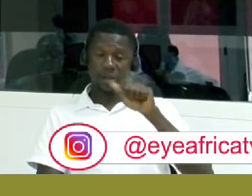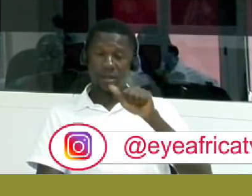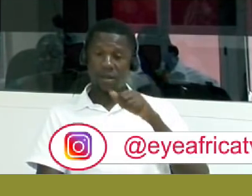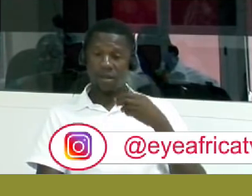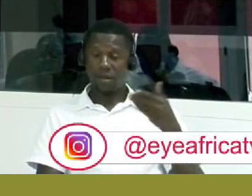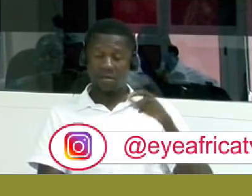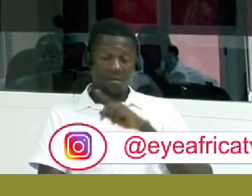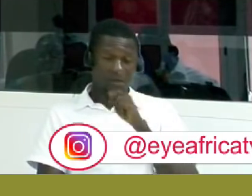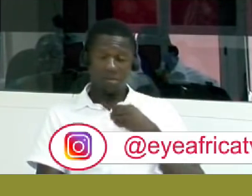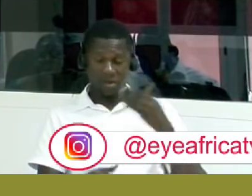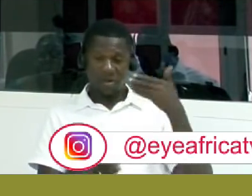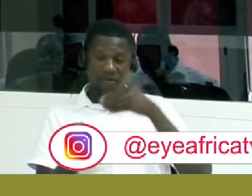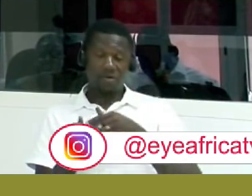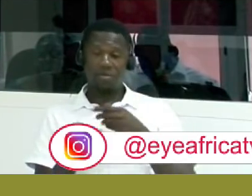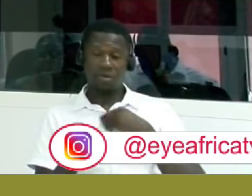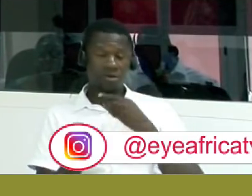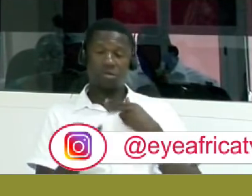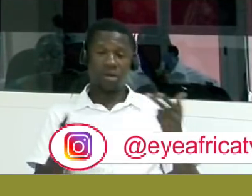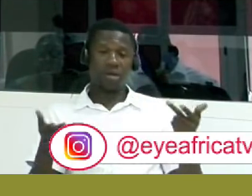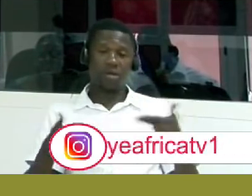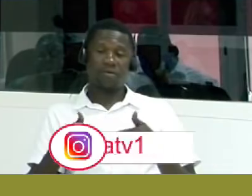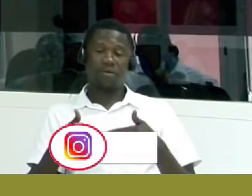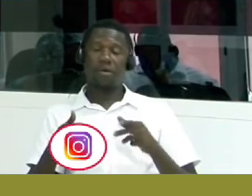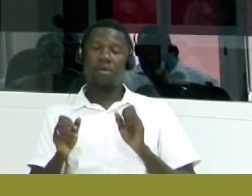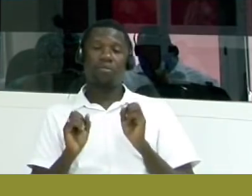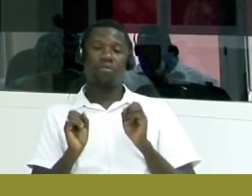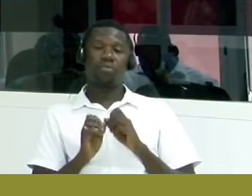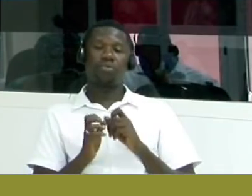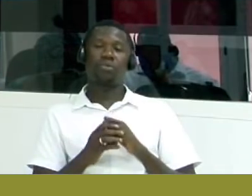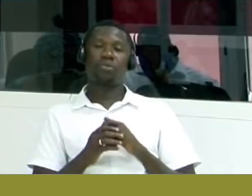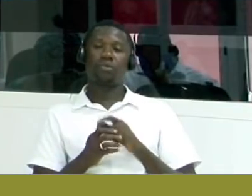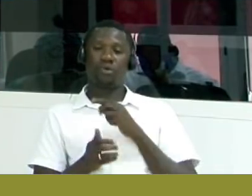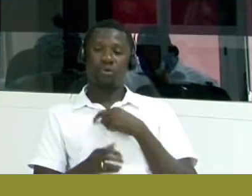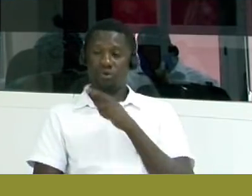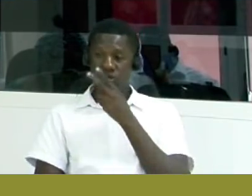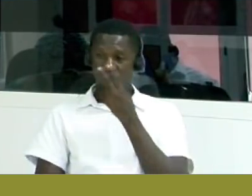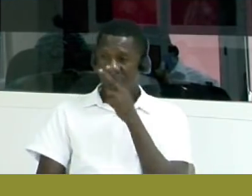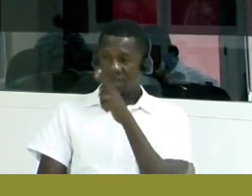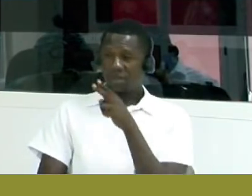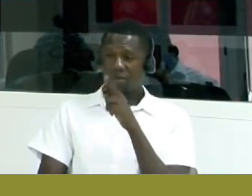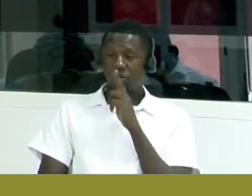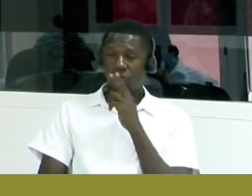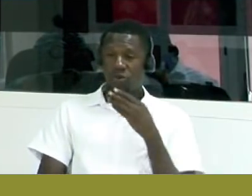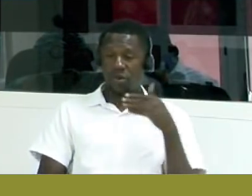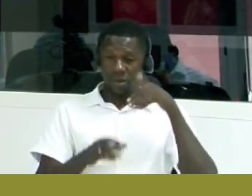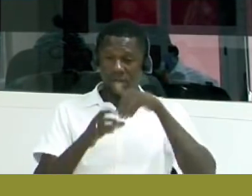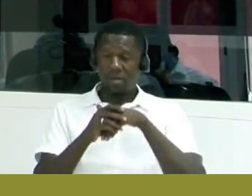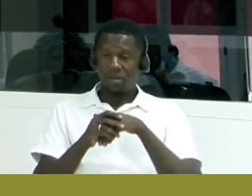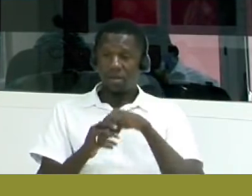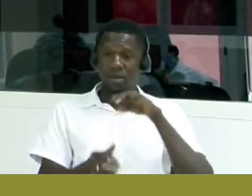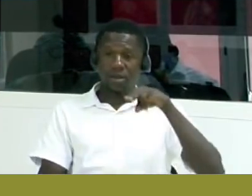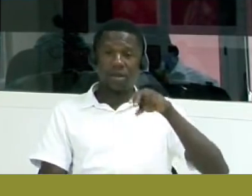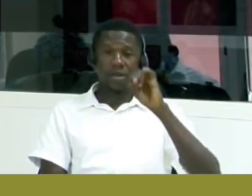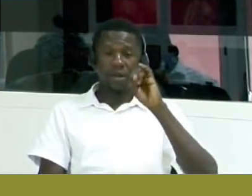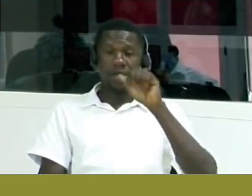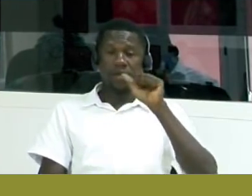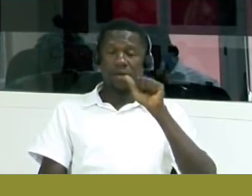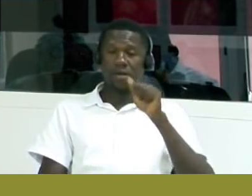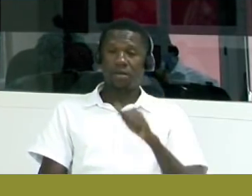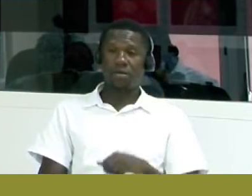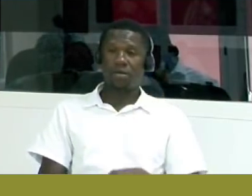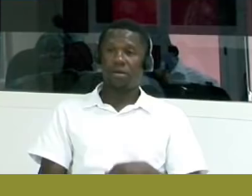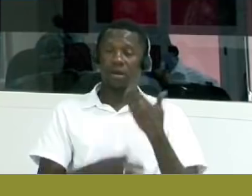anyway. Not on my invitation. But did you see anybody there who represented the NIA? They didn't identify themselves to me.